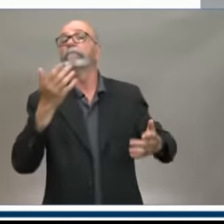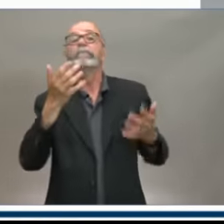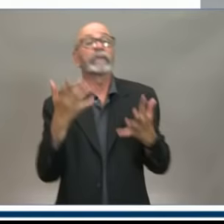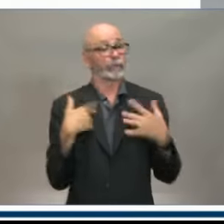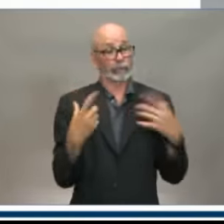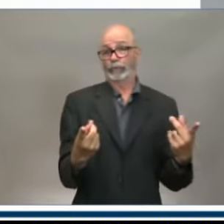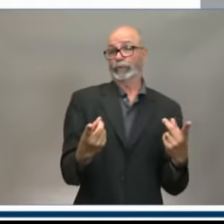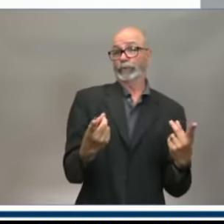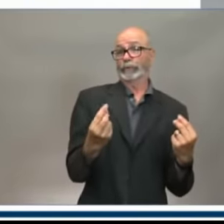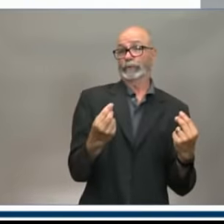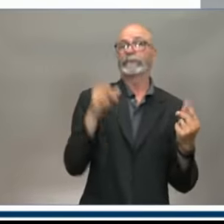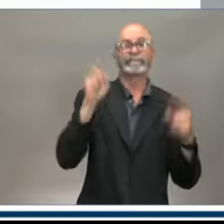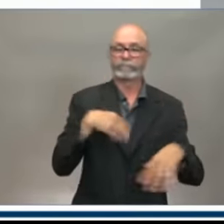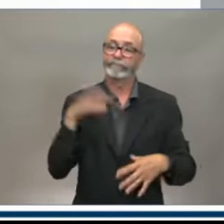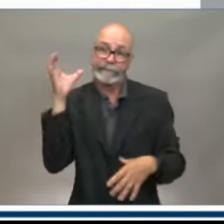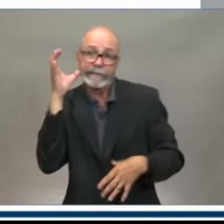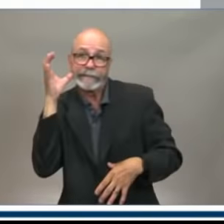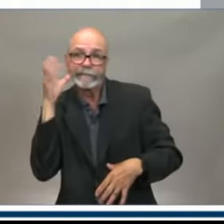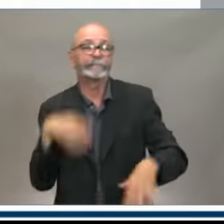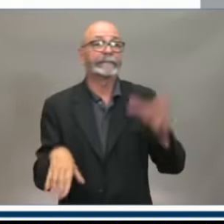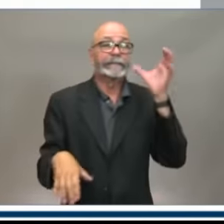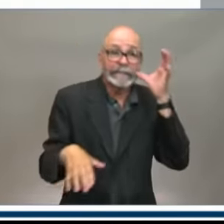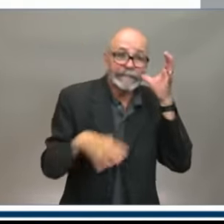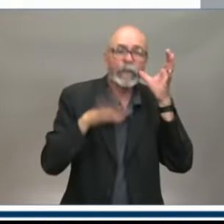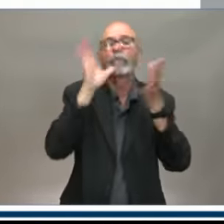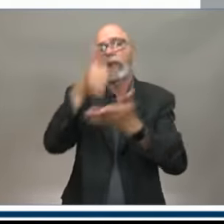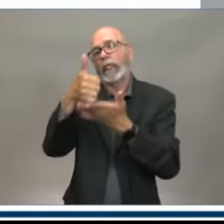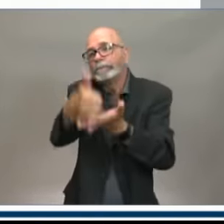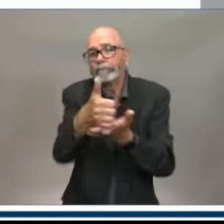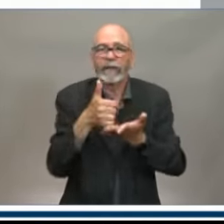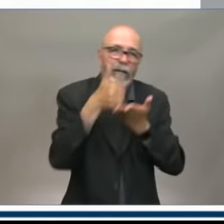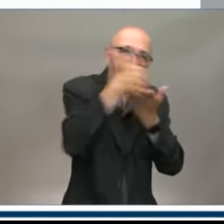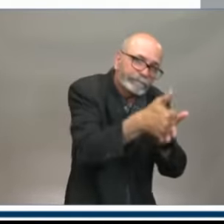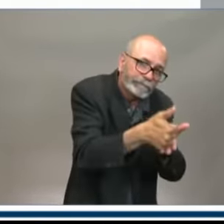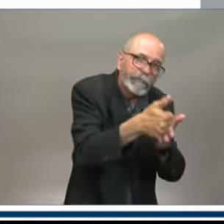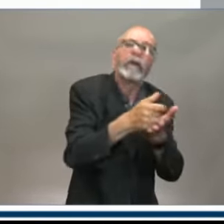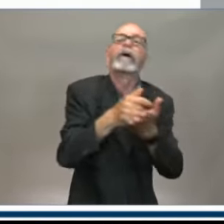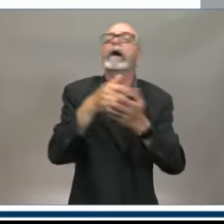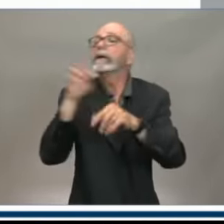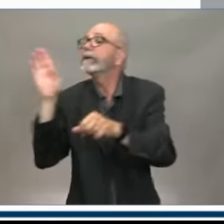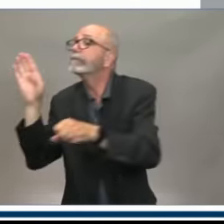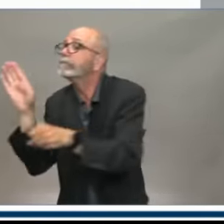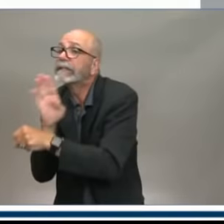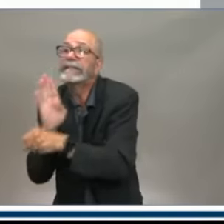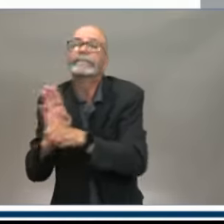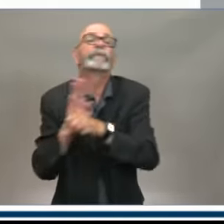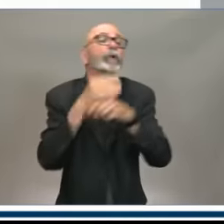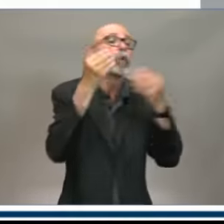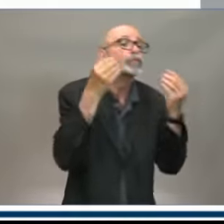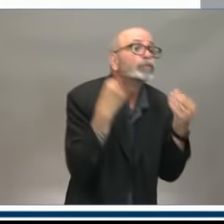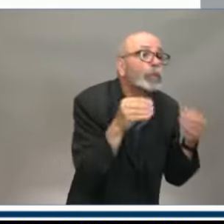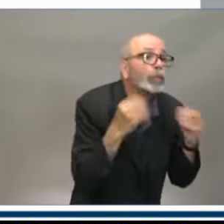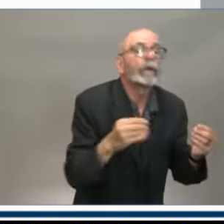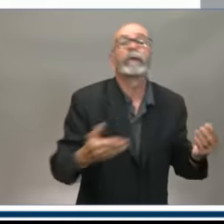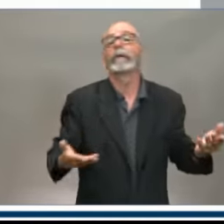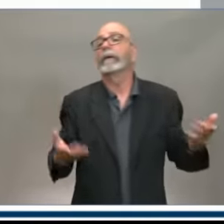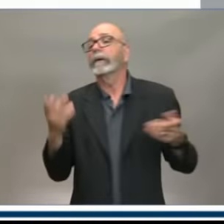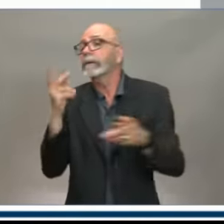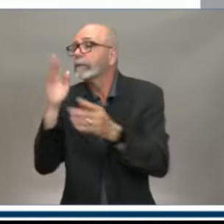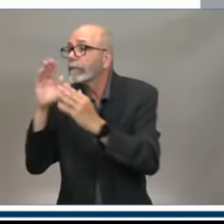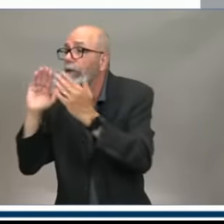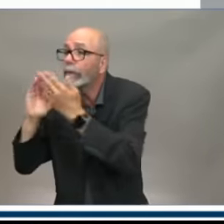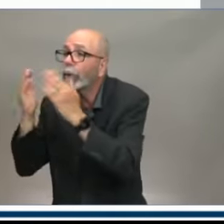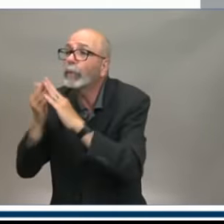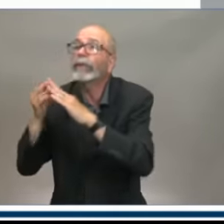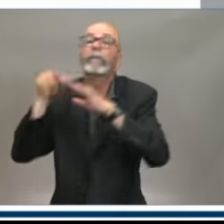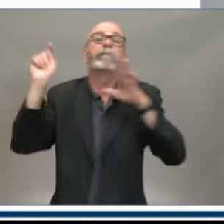And then the recovery is all about building environments, whether it's a business environment, retail environment, any sort of community environment that has an